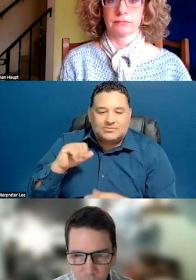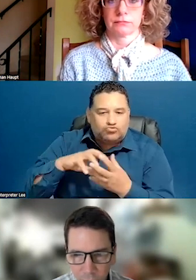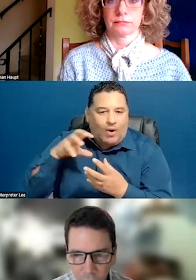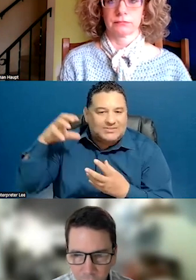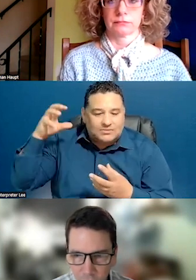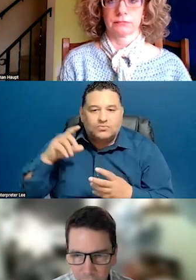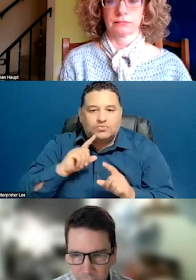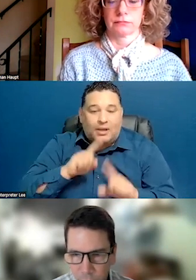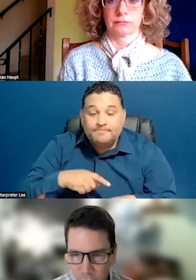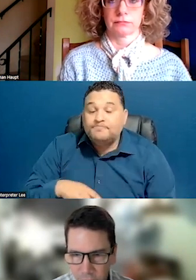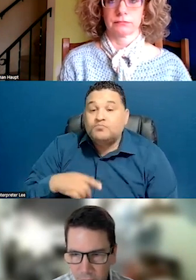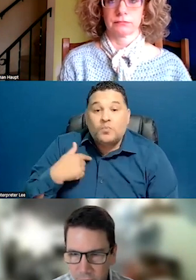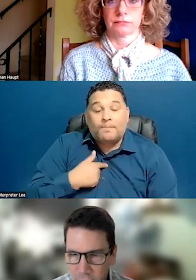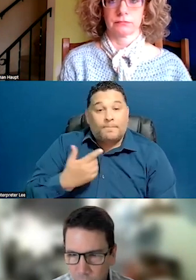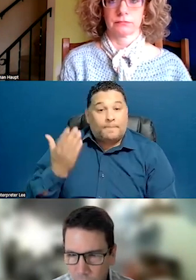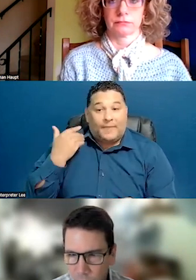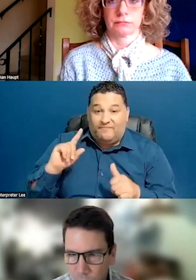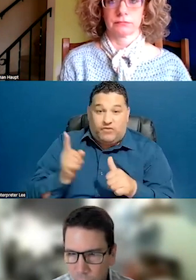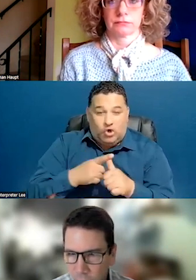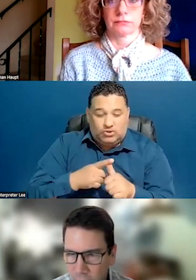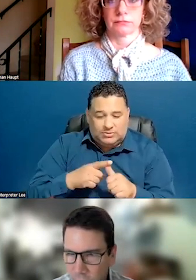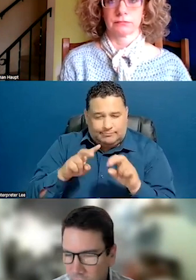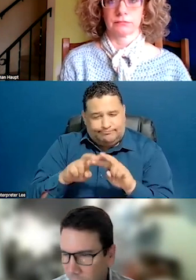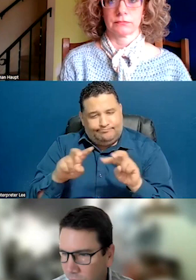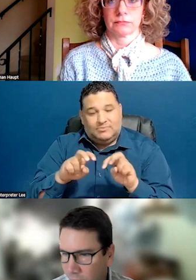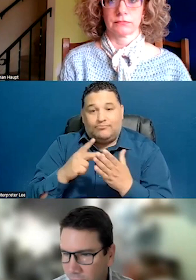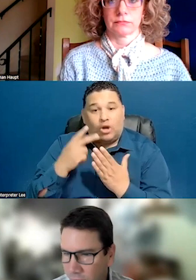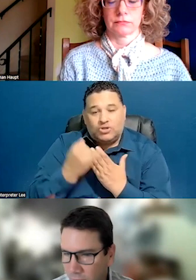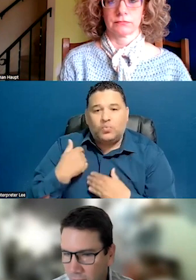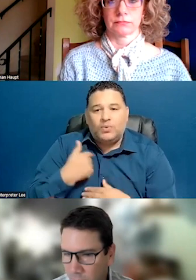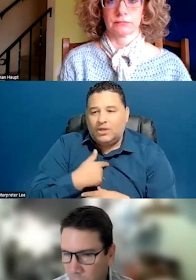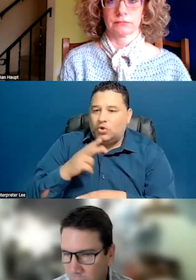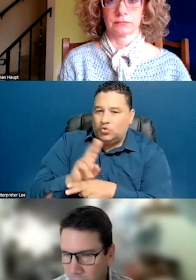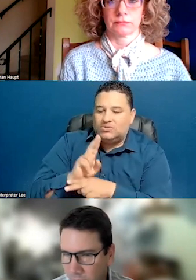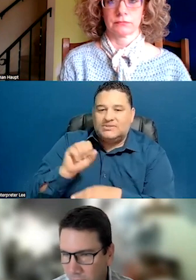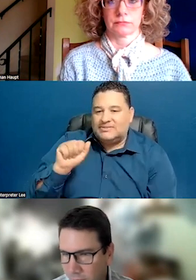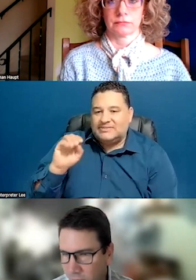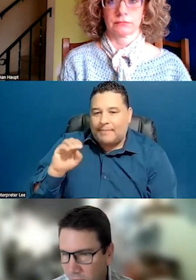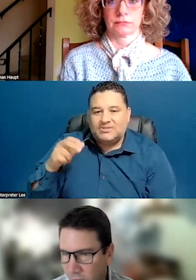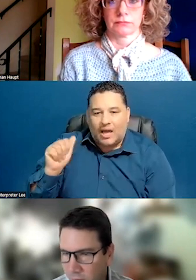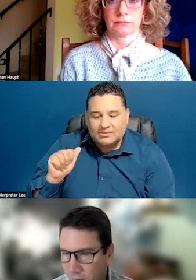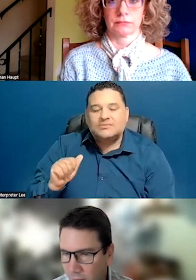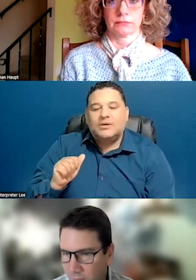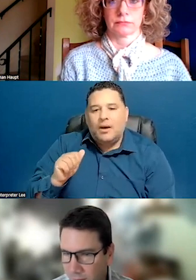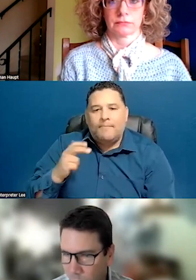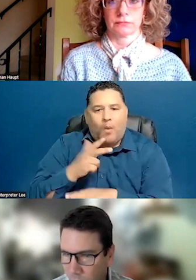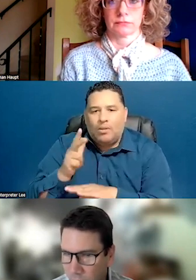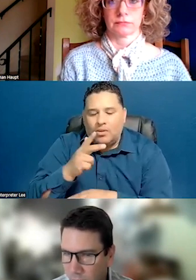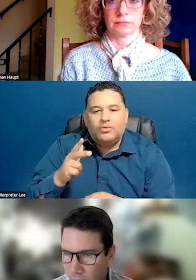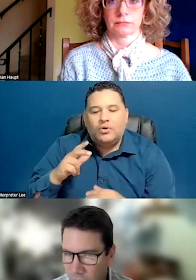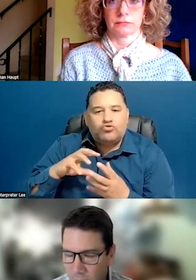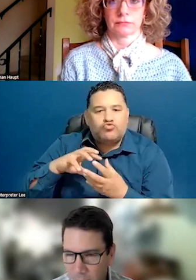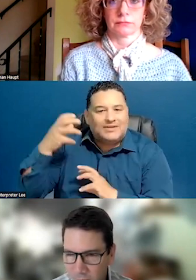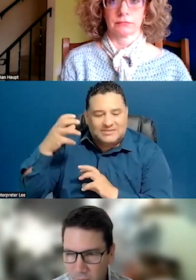When we were first looking at the project, we really used SAMHSA's mobile crisis intervention